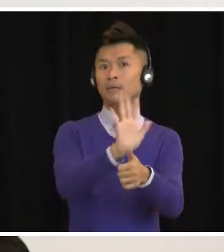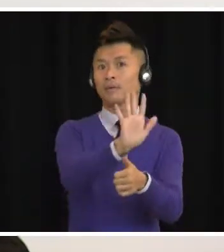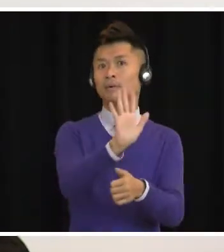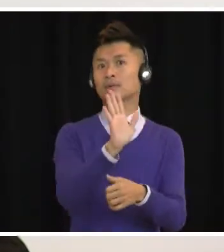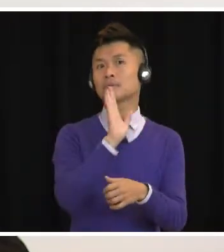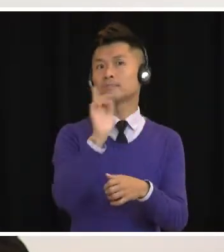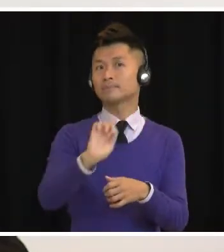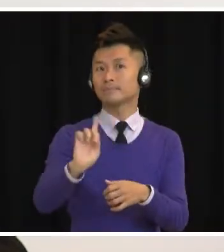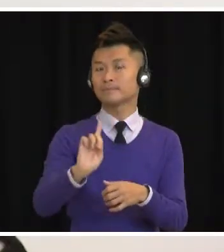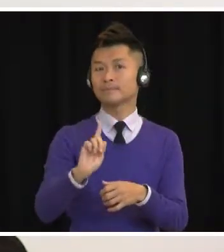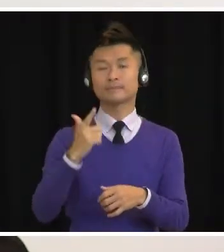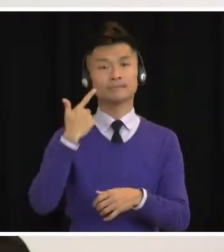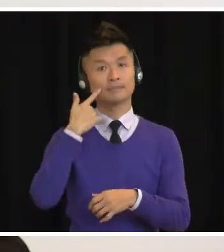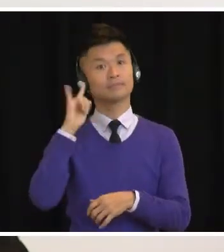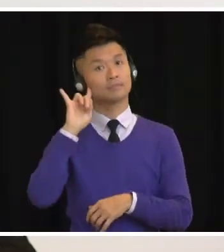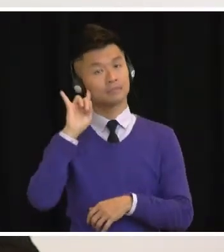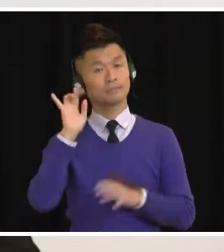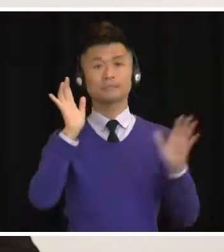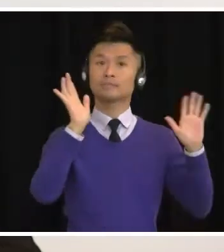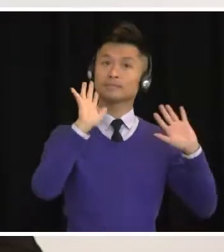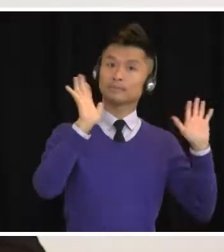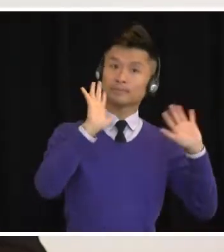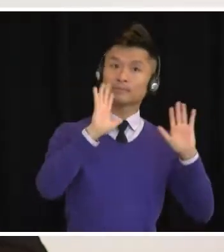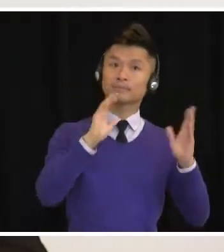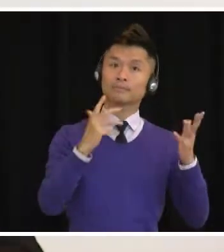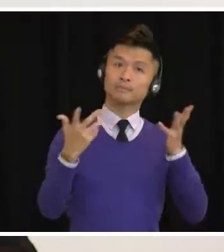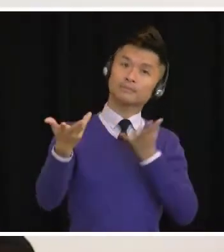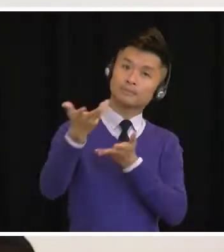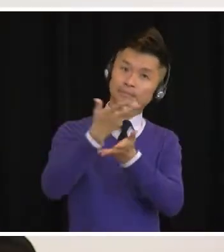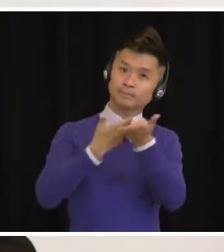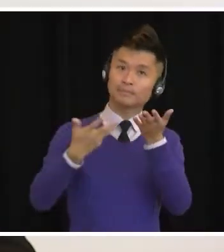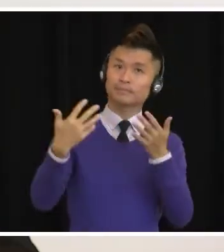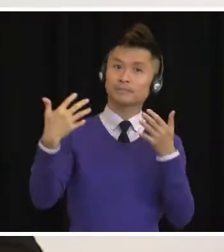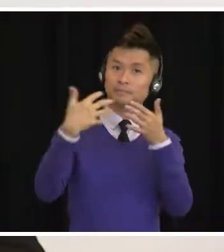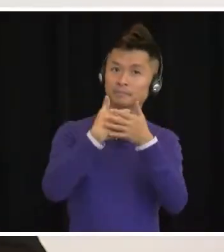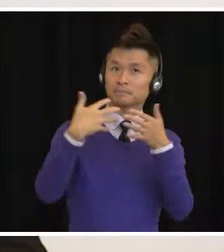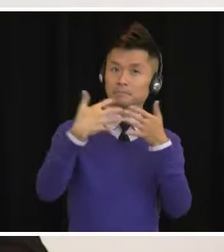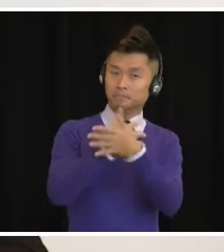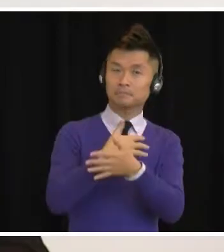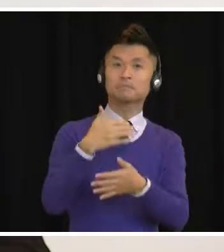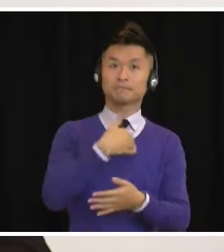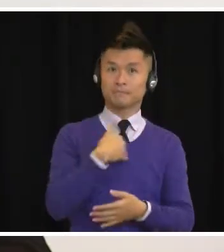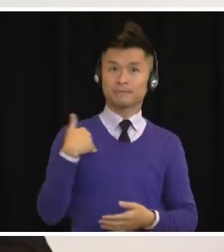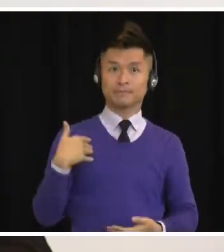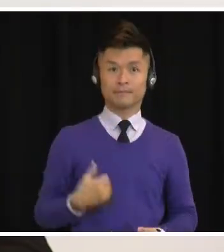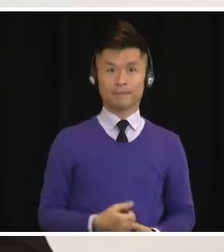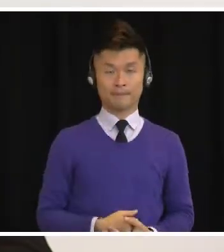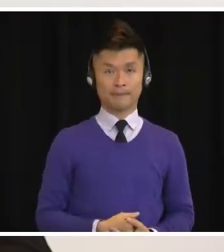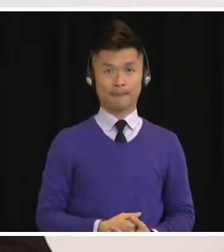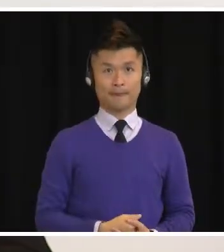parents and children in the understanding that children are not property.